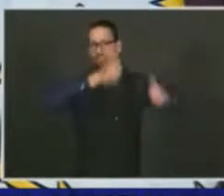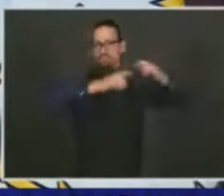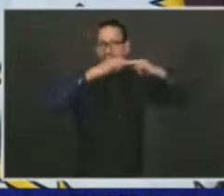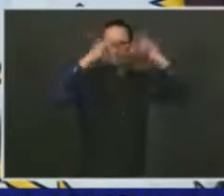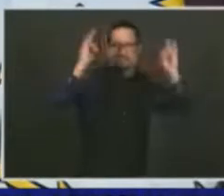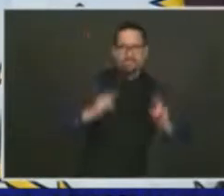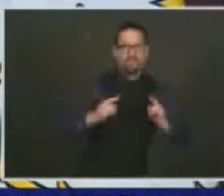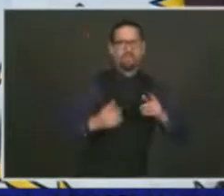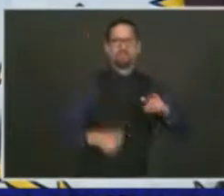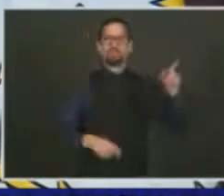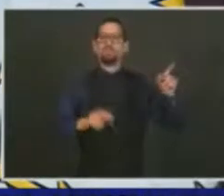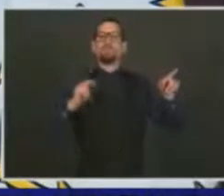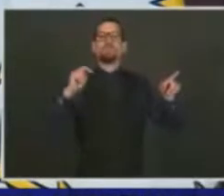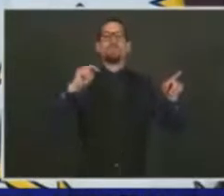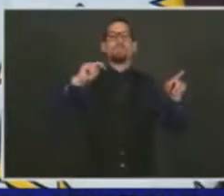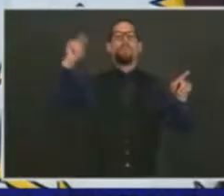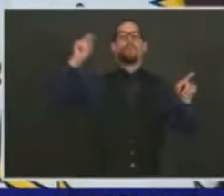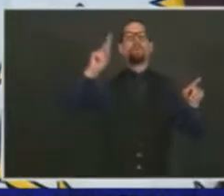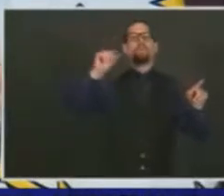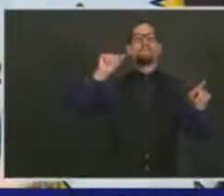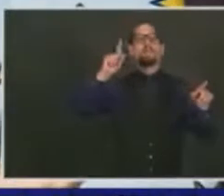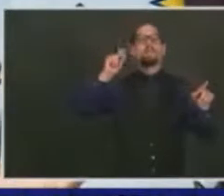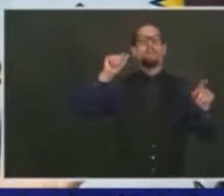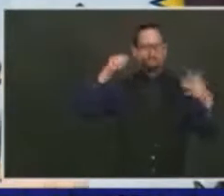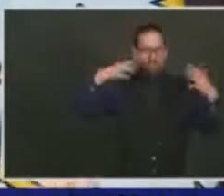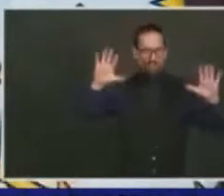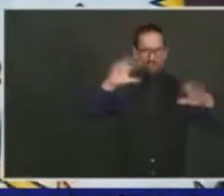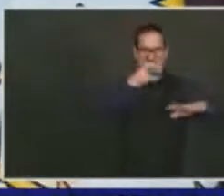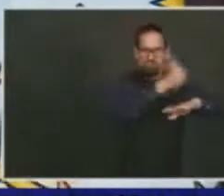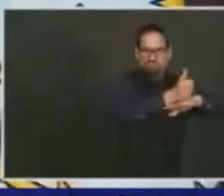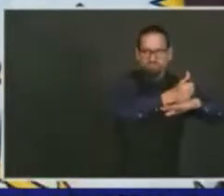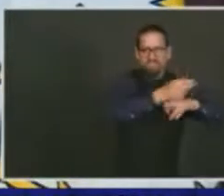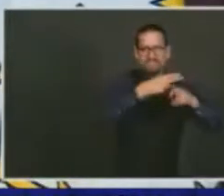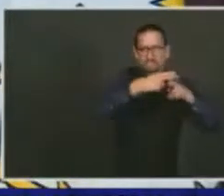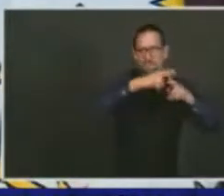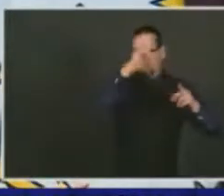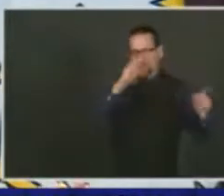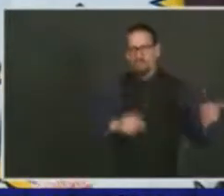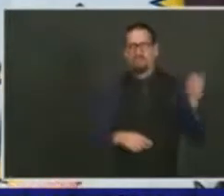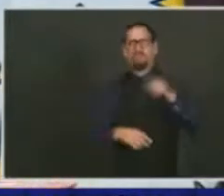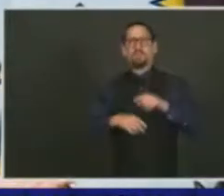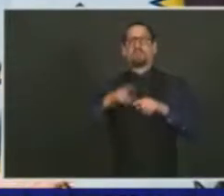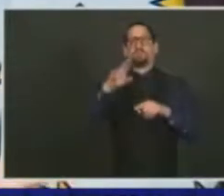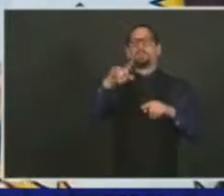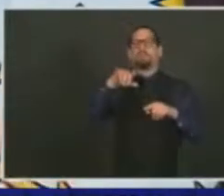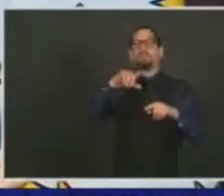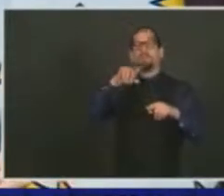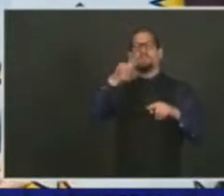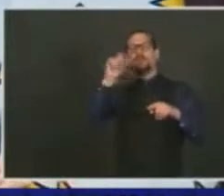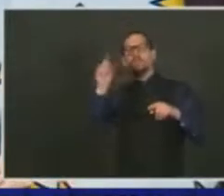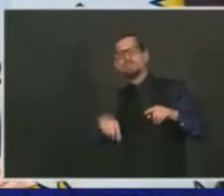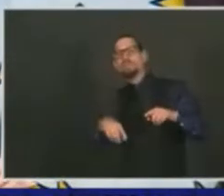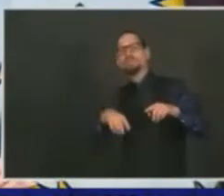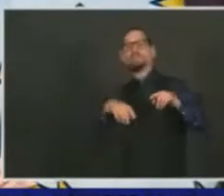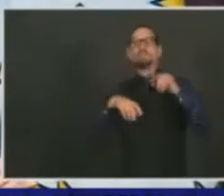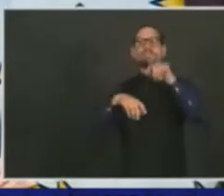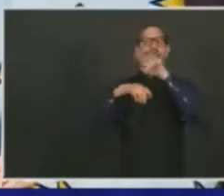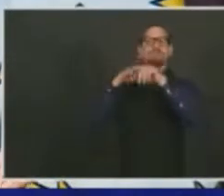capacity. Utah is planning to ration care. Texas is building new field hospitals. We're not there